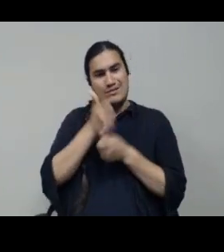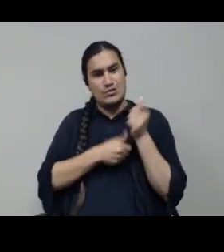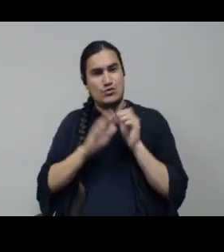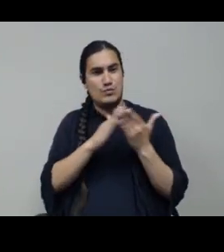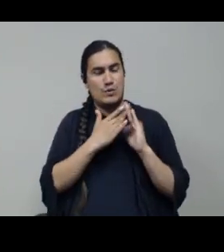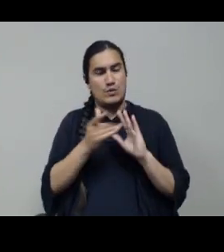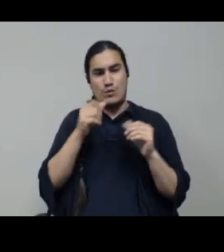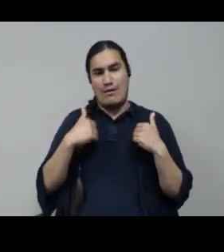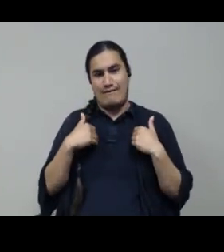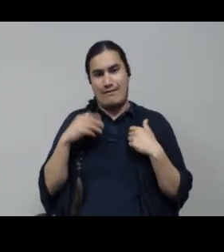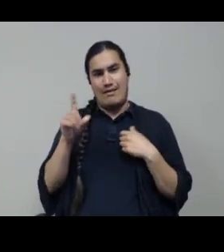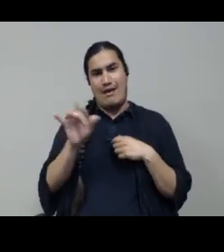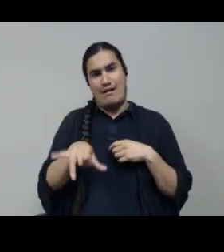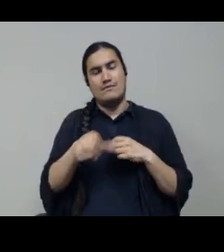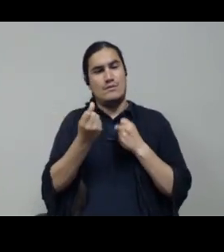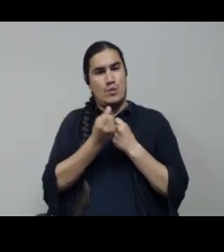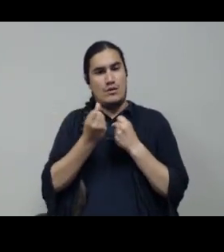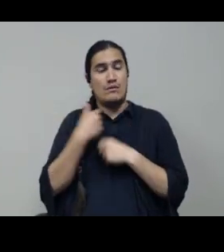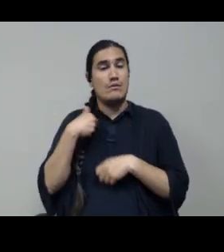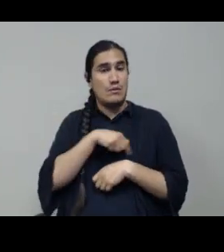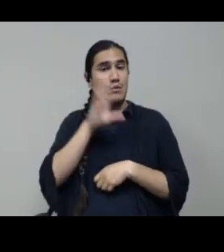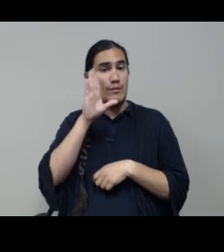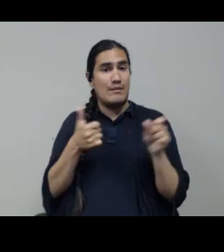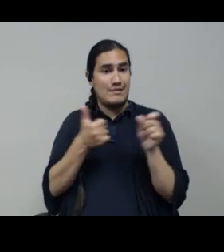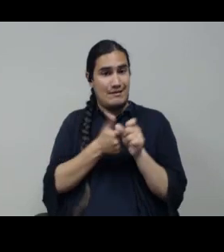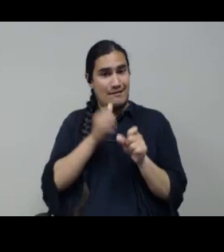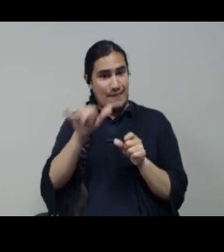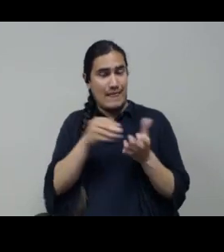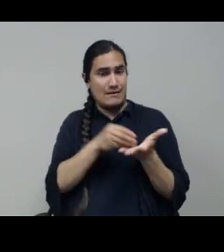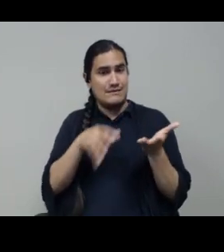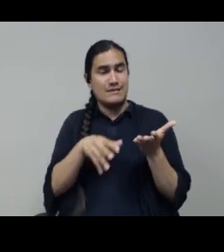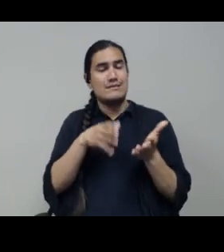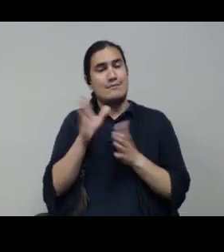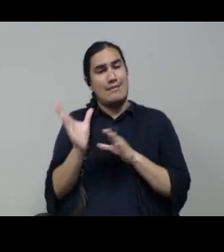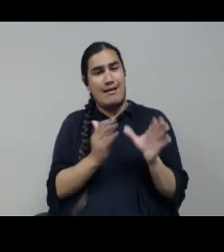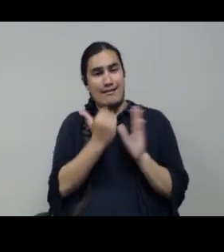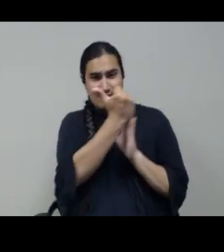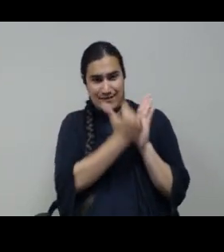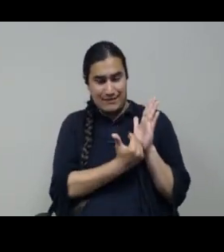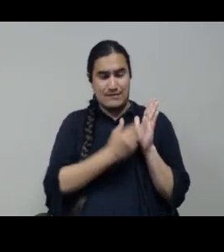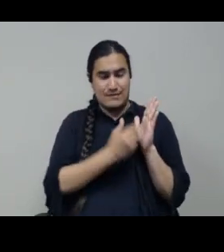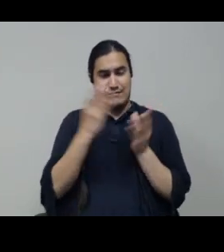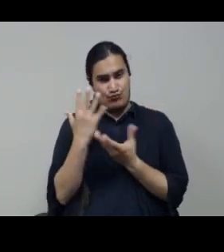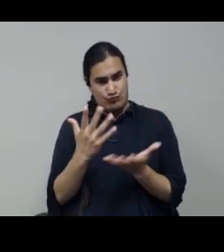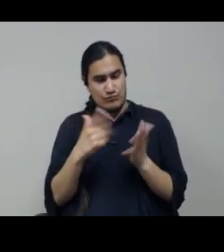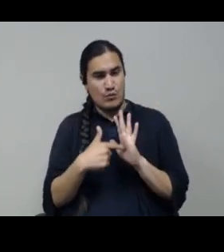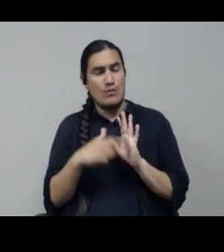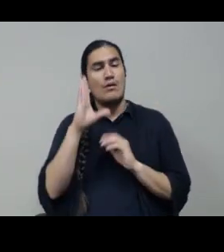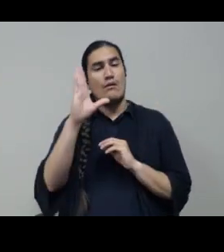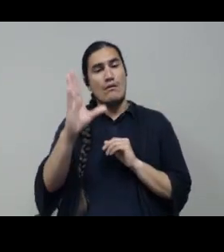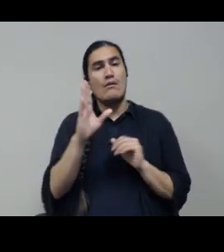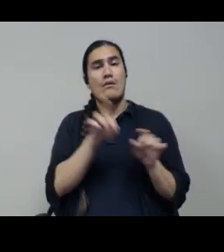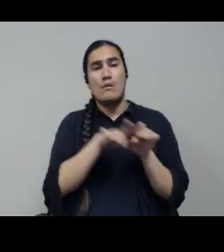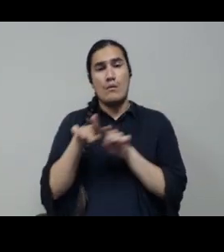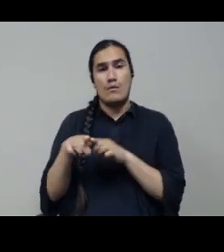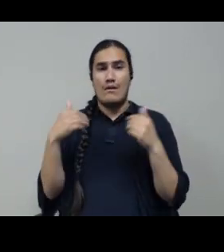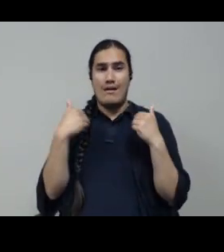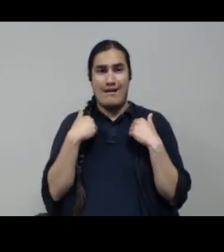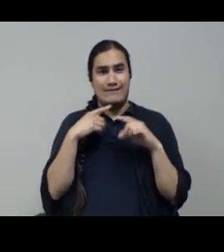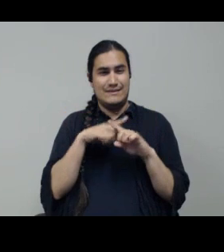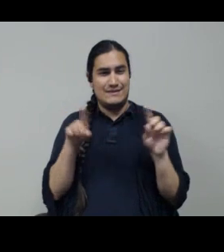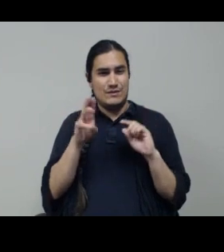support. We're going to be updating that expenditure plan list so you all can see that. We're also going to be putting an update on the different modes